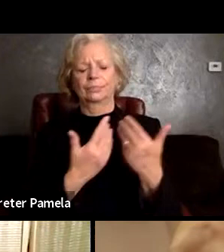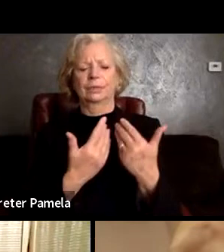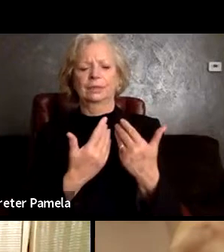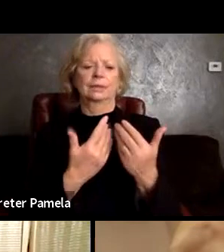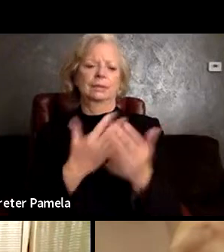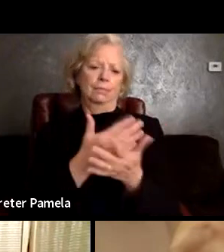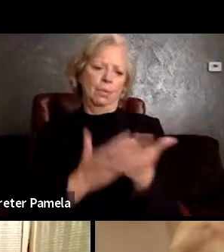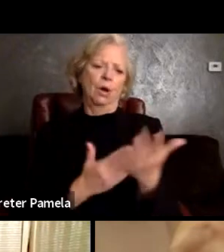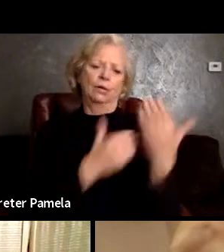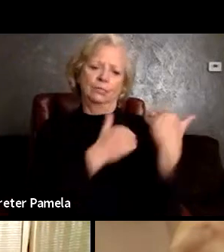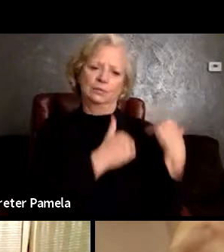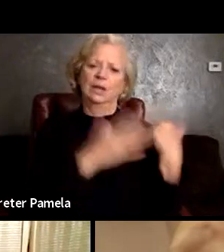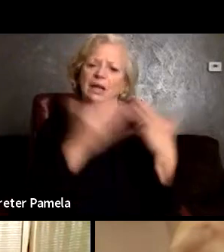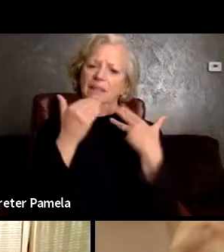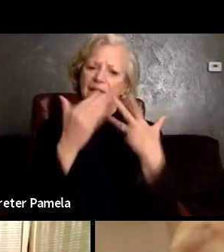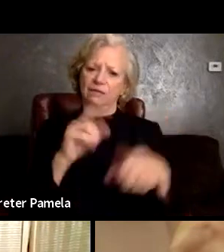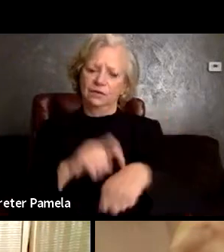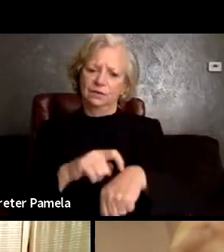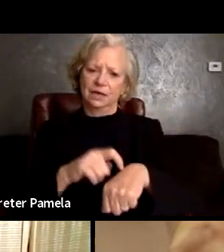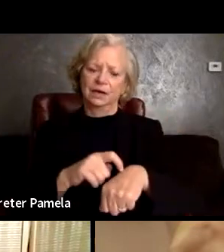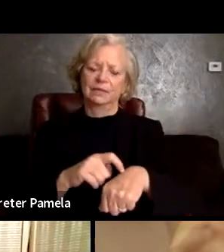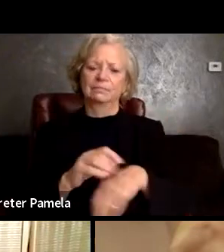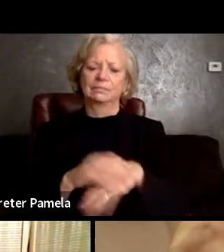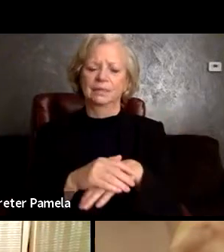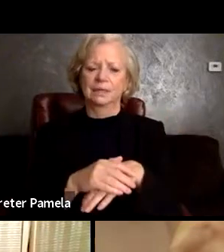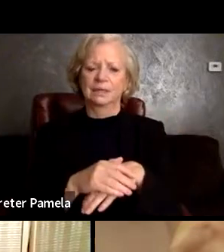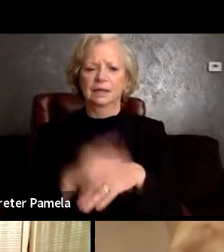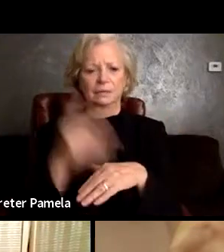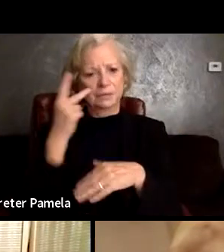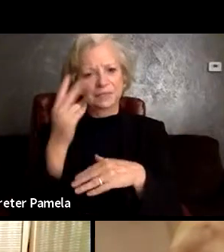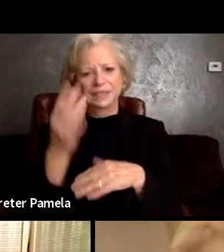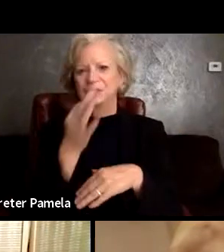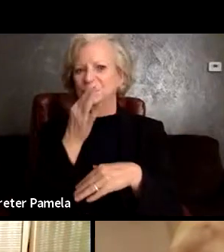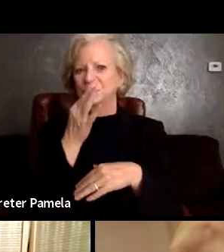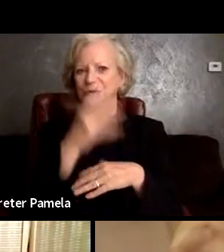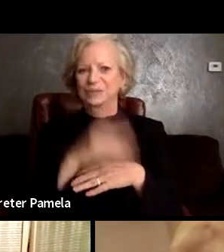thank you all for your time tonight, as always, and we'll see each other soon, I hope.